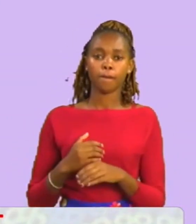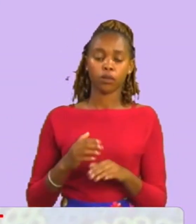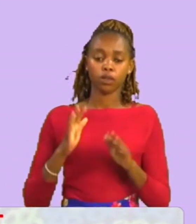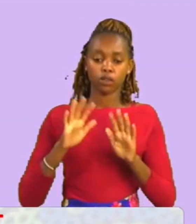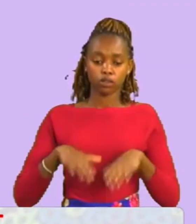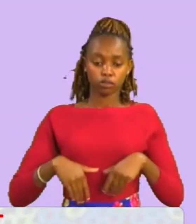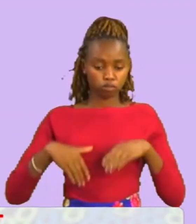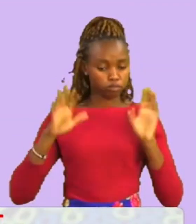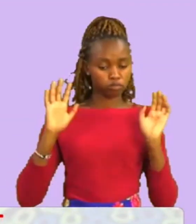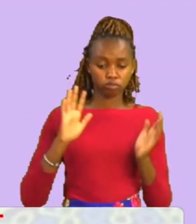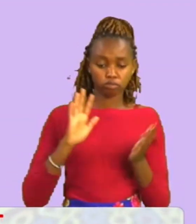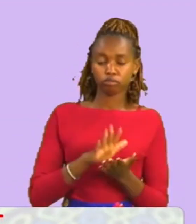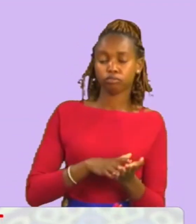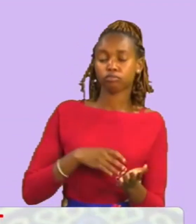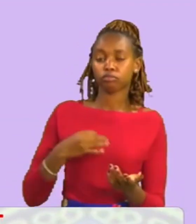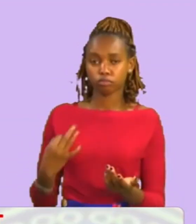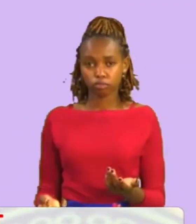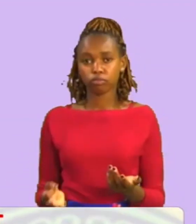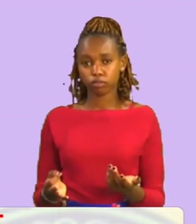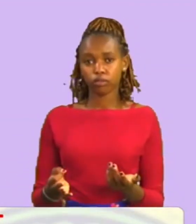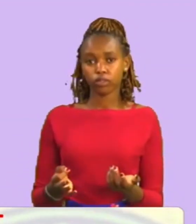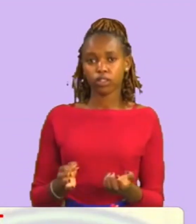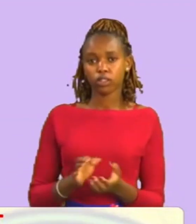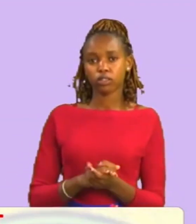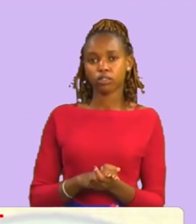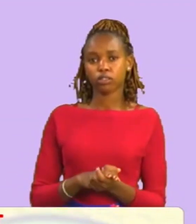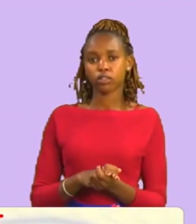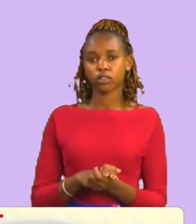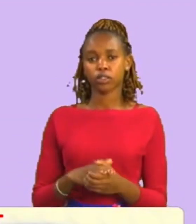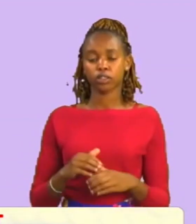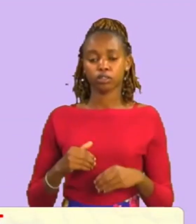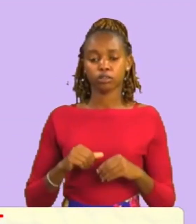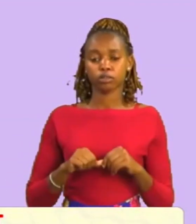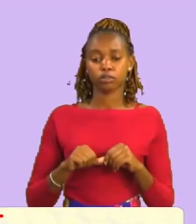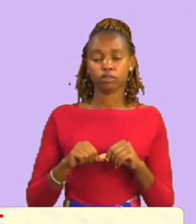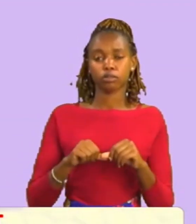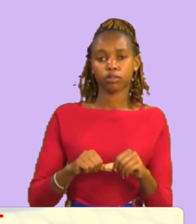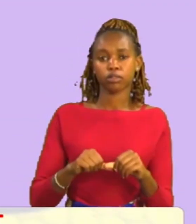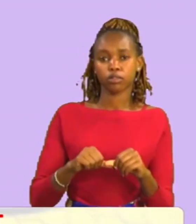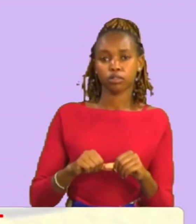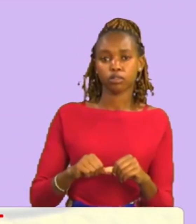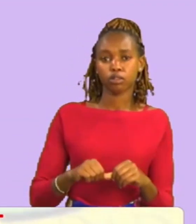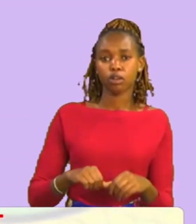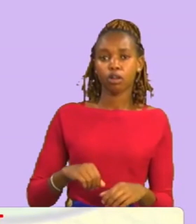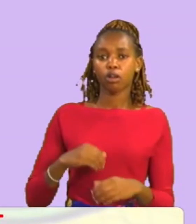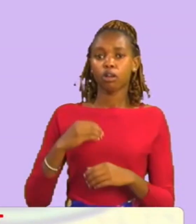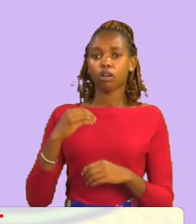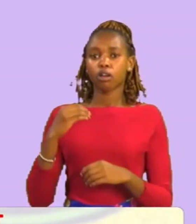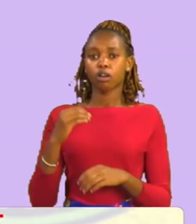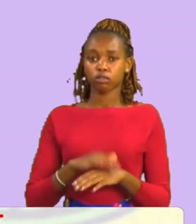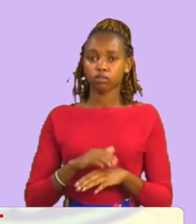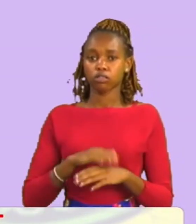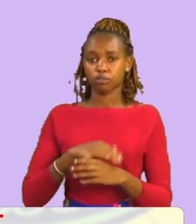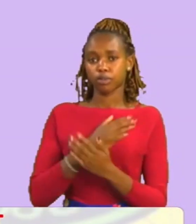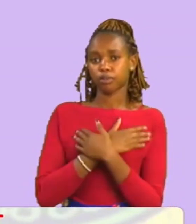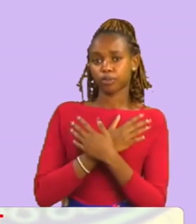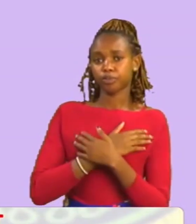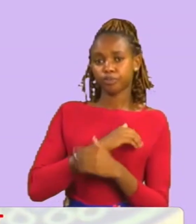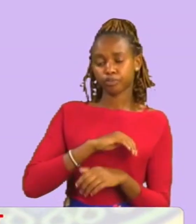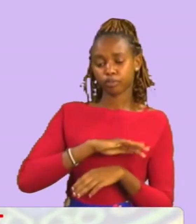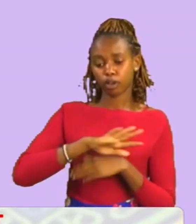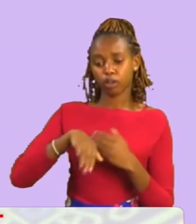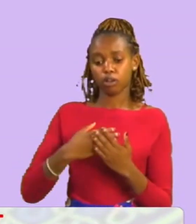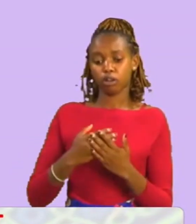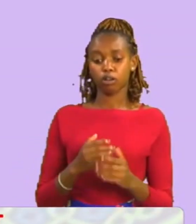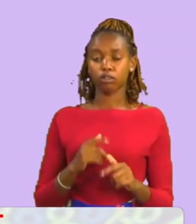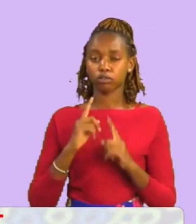ukaangushwa, ama you the one flapping too quick ukaangusha. Sawa? So ukasonga na ile mbogi safi. True to that. And that is what we're talking about, having